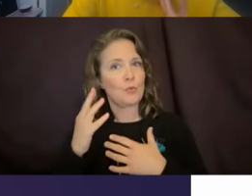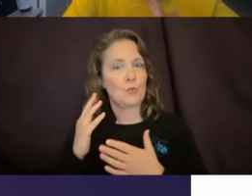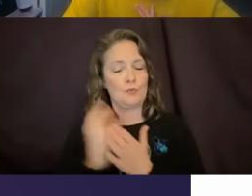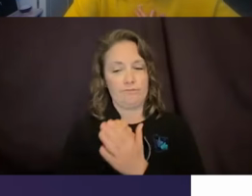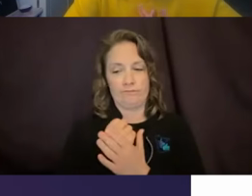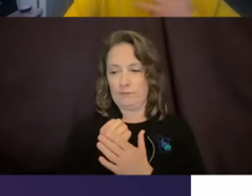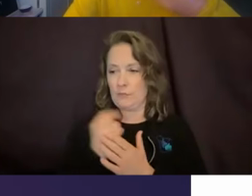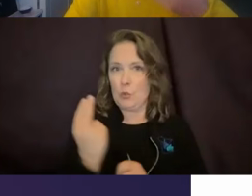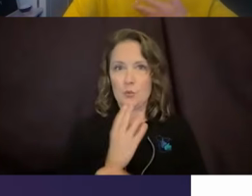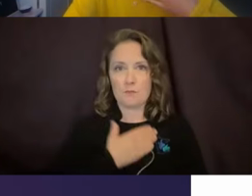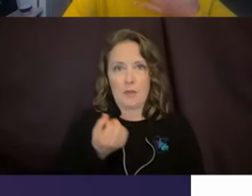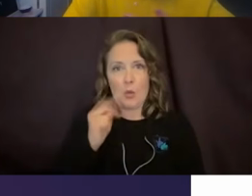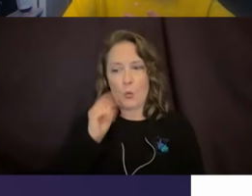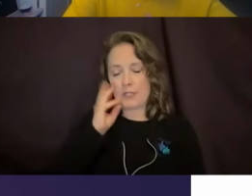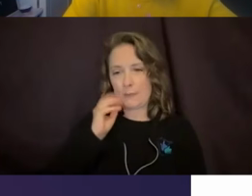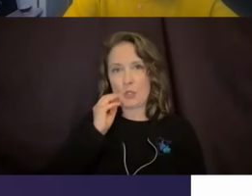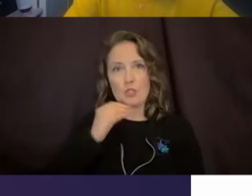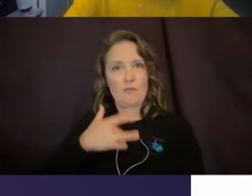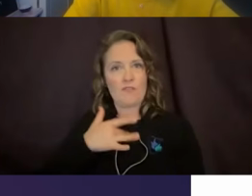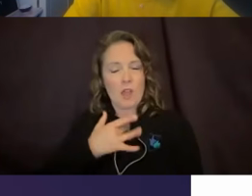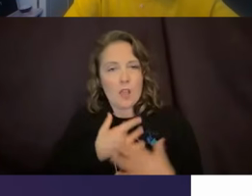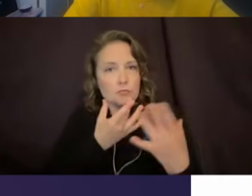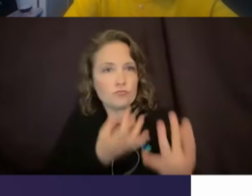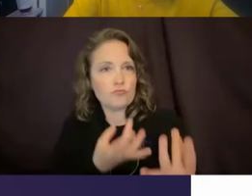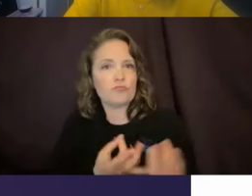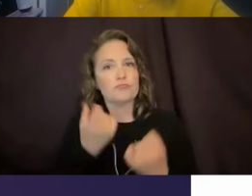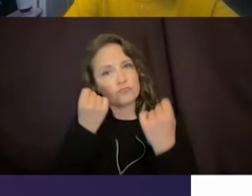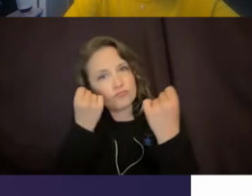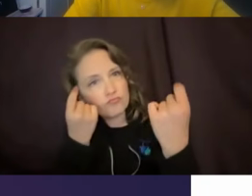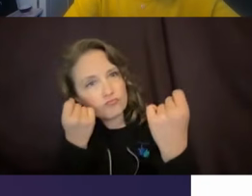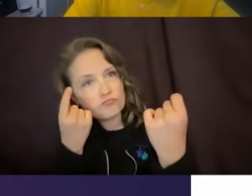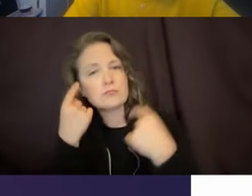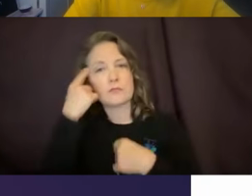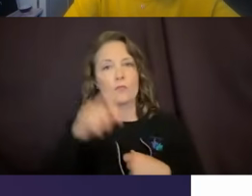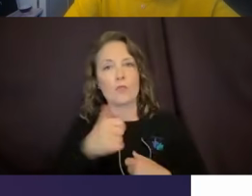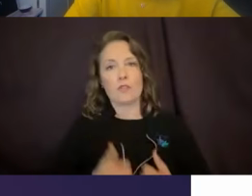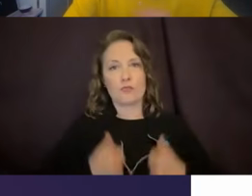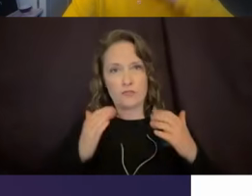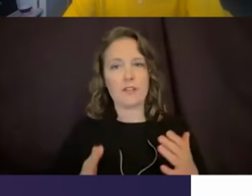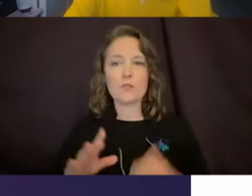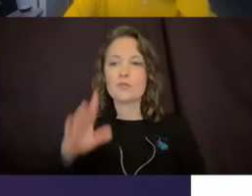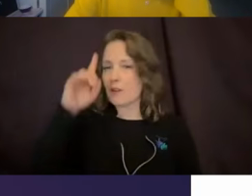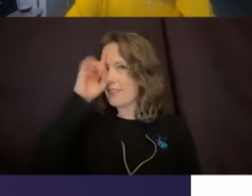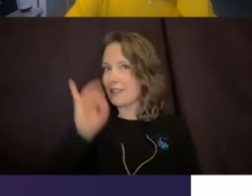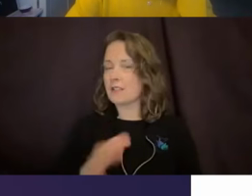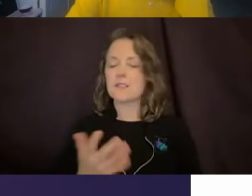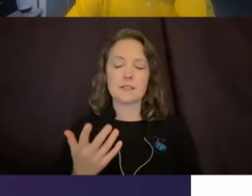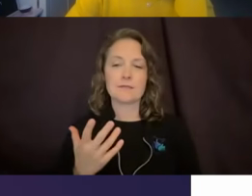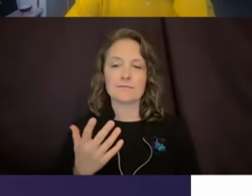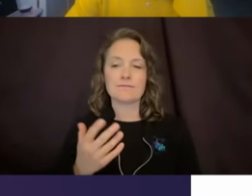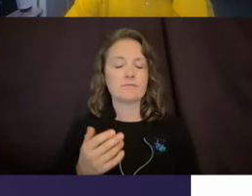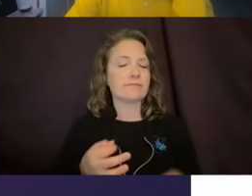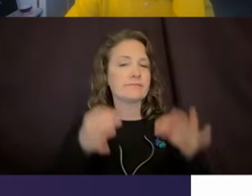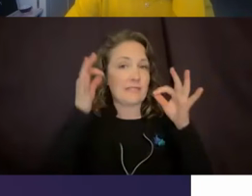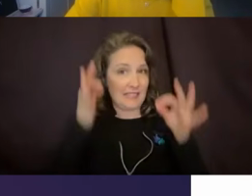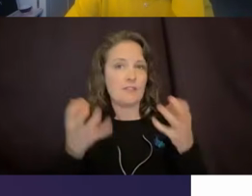have that deeper level of kind of like empathy and understanding of where survivors are coming from. And so I think that definitely is something